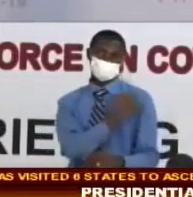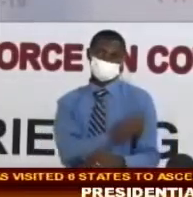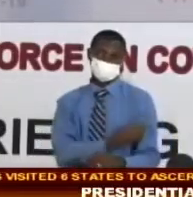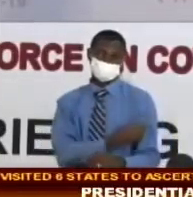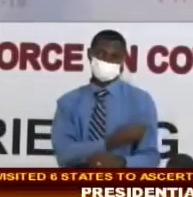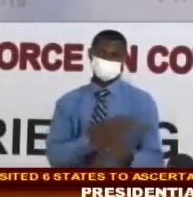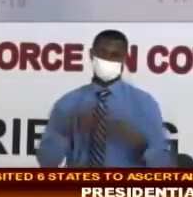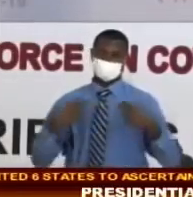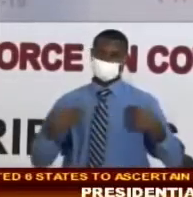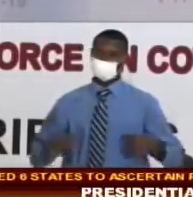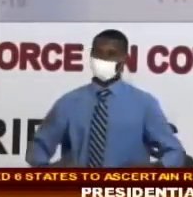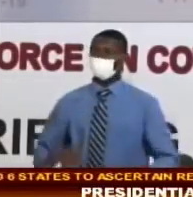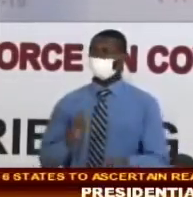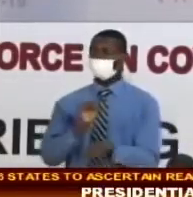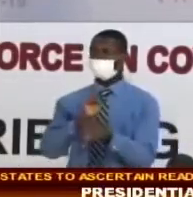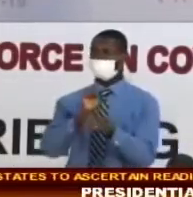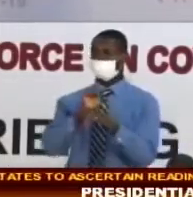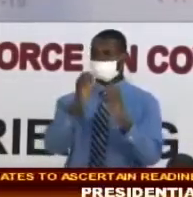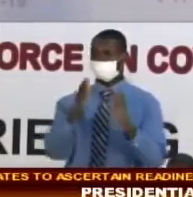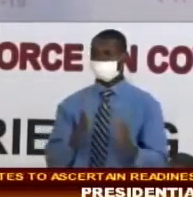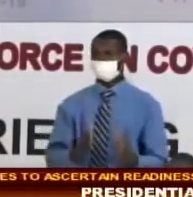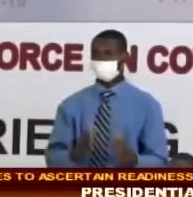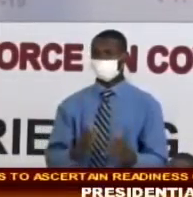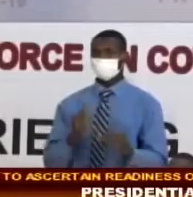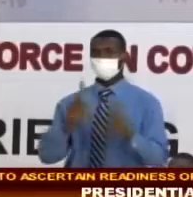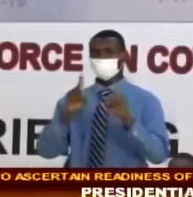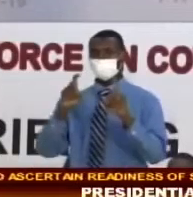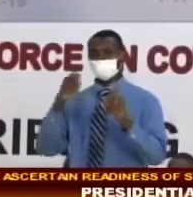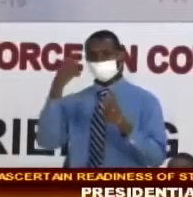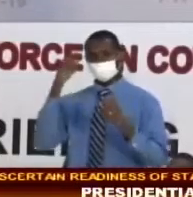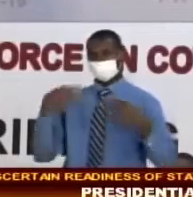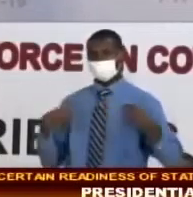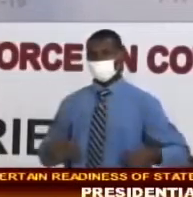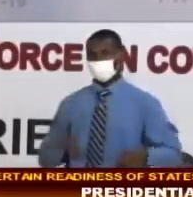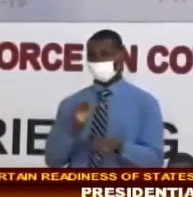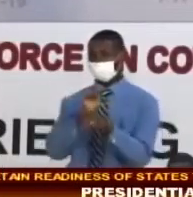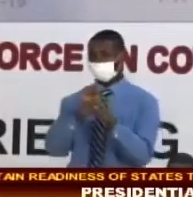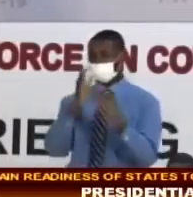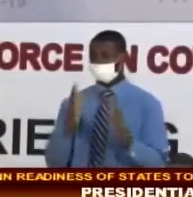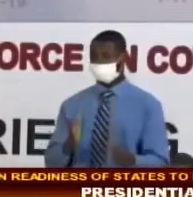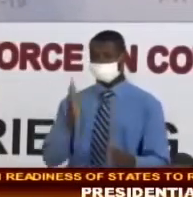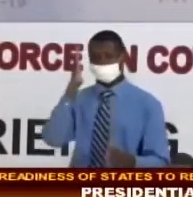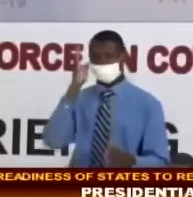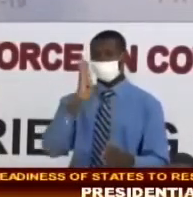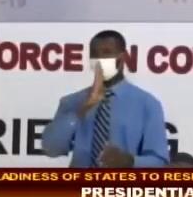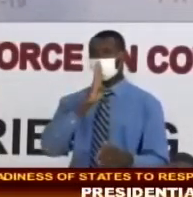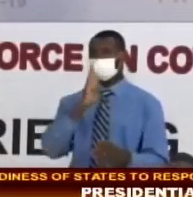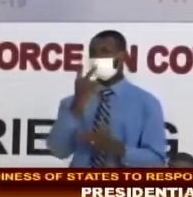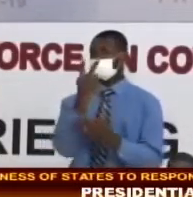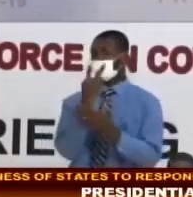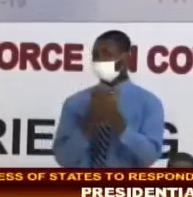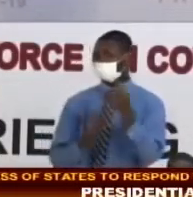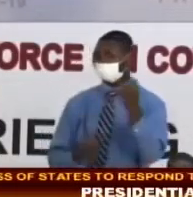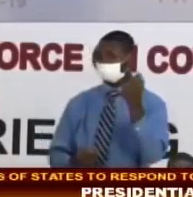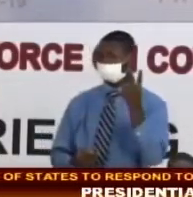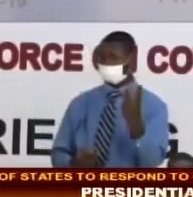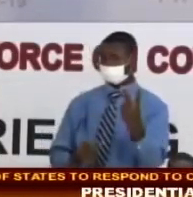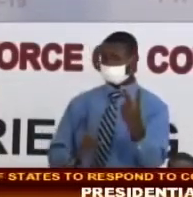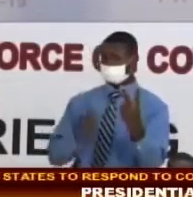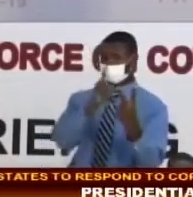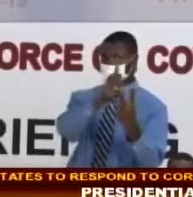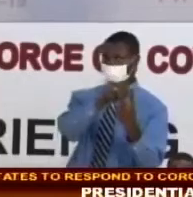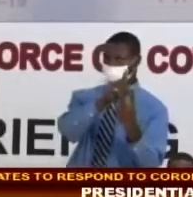me, the testing for health workers will be both. That is, the first being routine